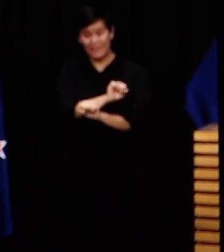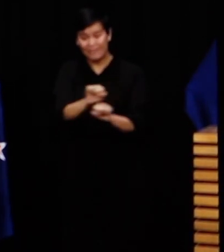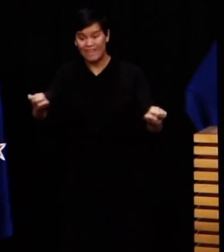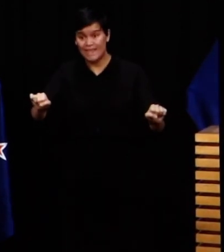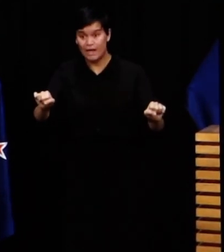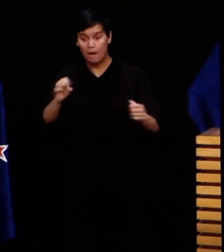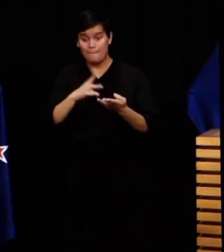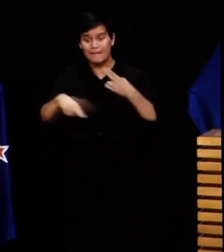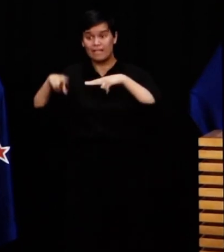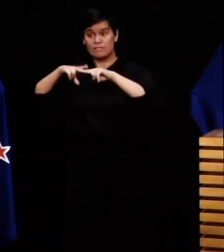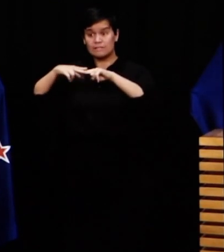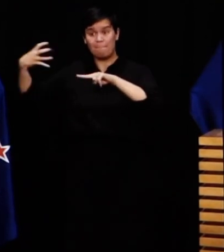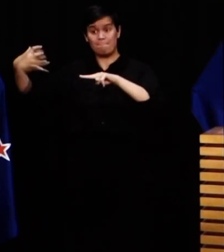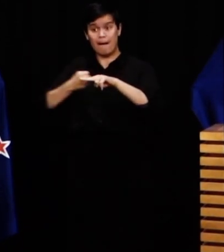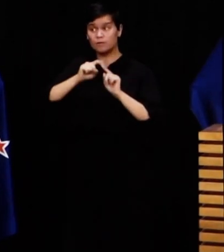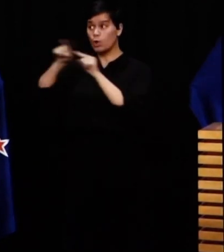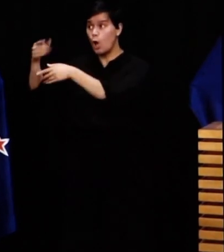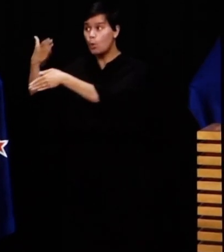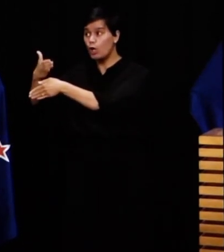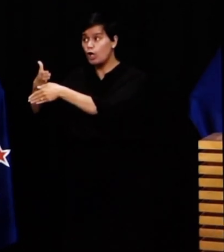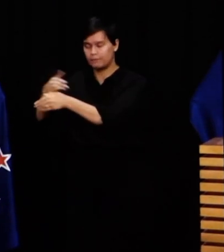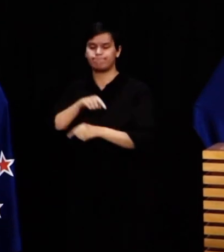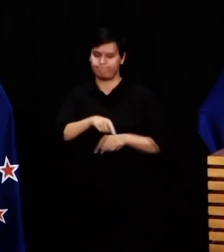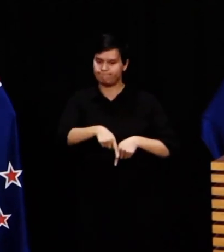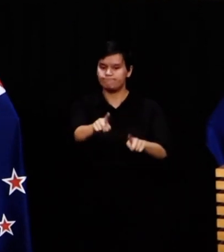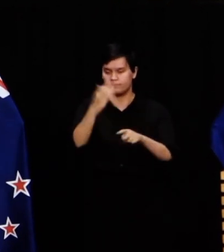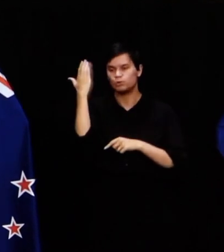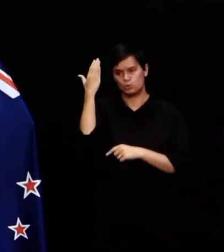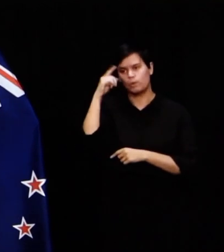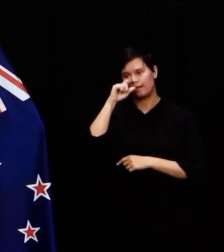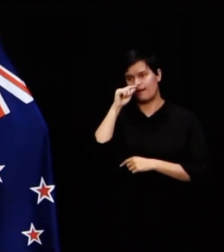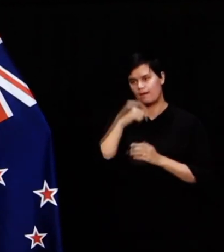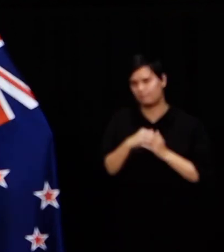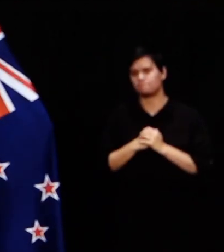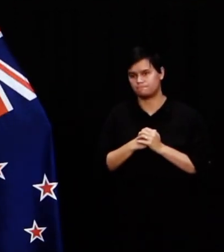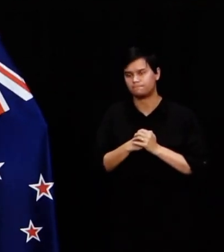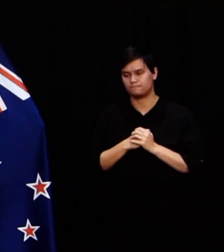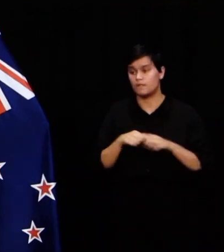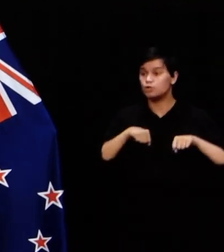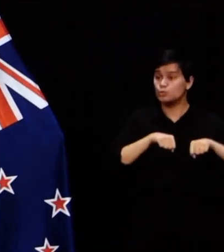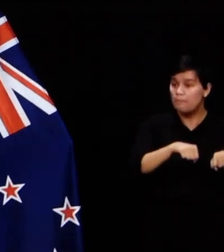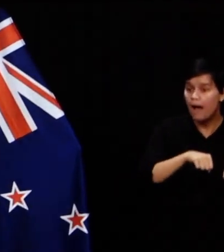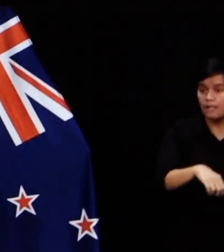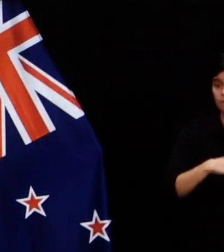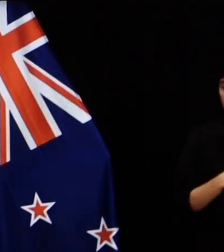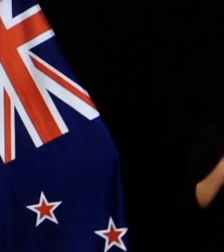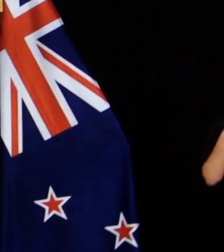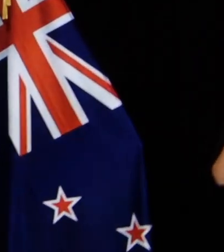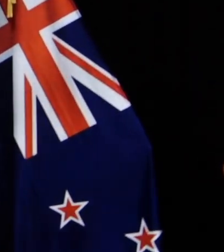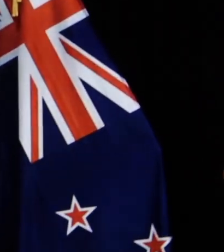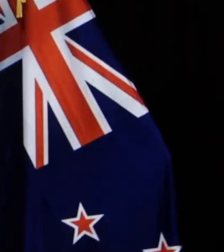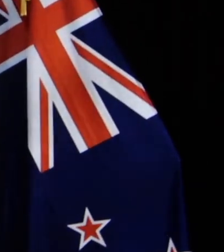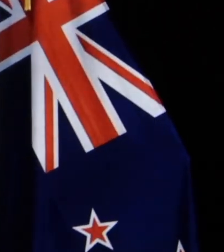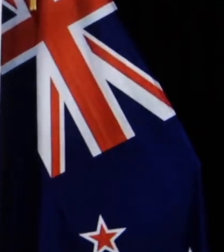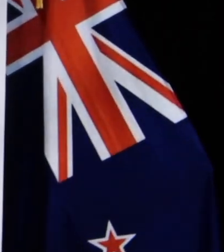be at work. You'll remember that supermarkets, pharmacies, primary produce retailers, and petrol stations,